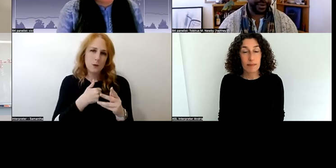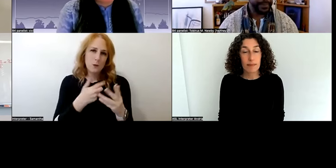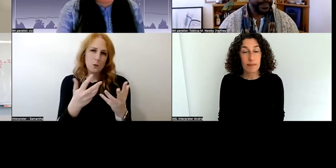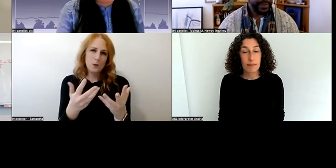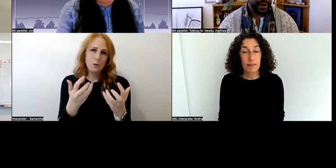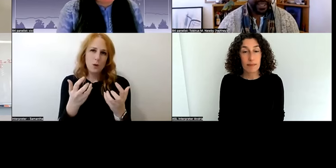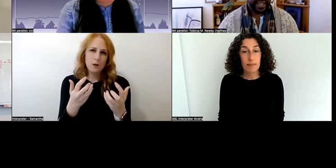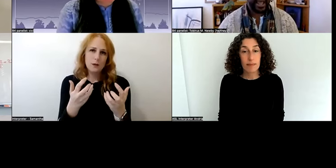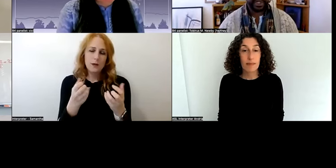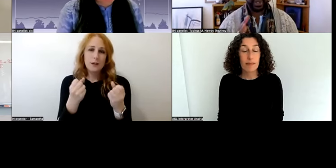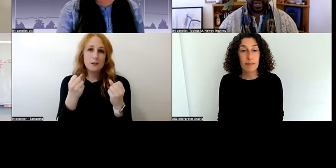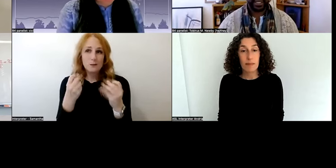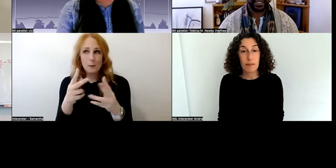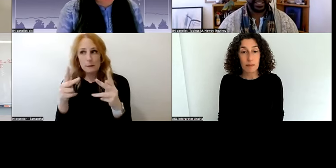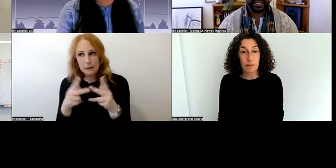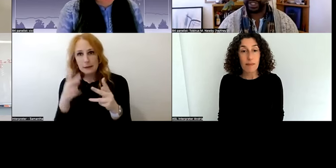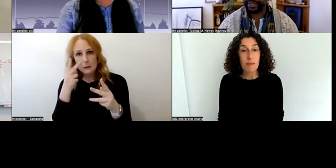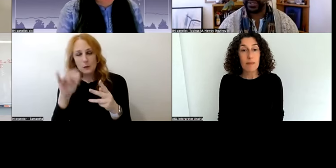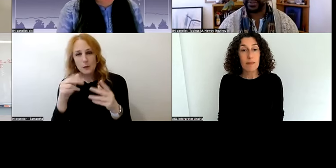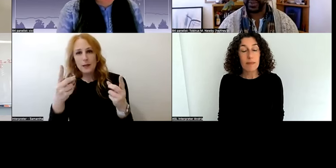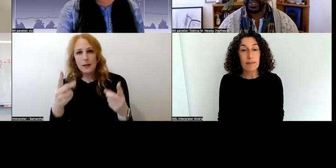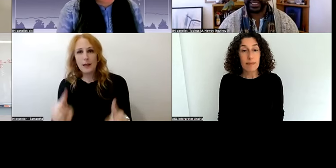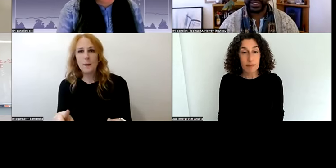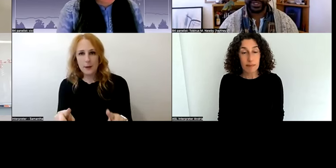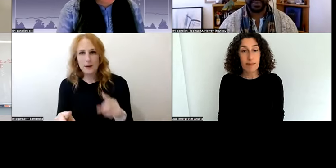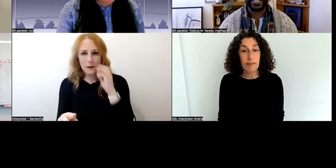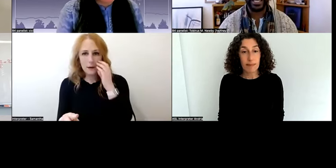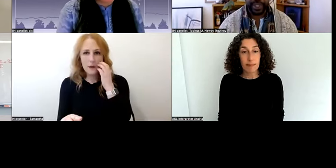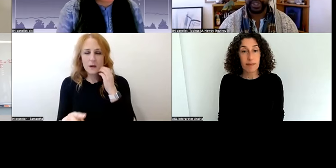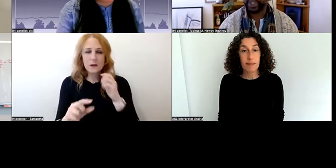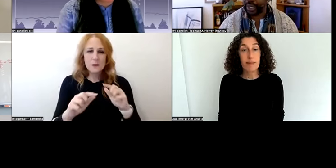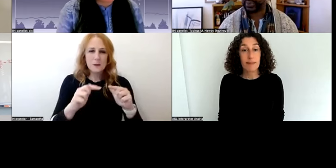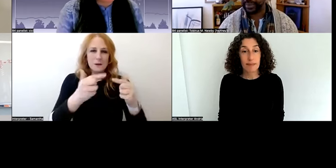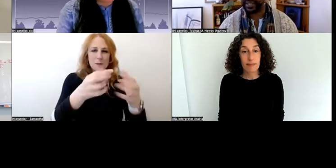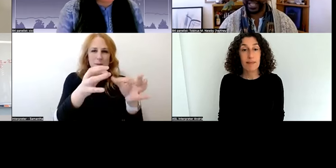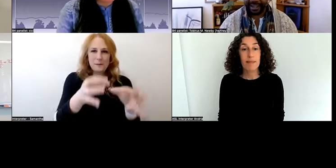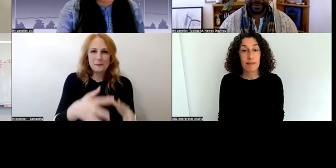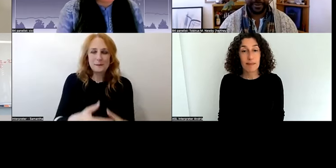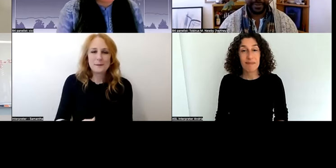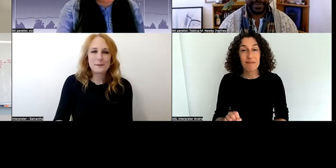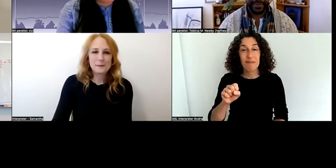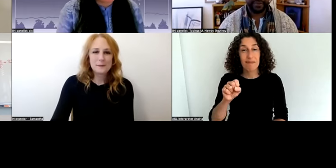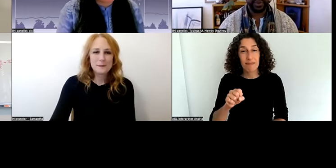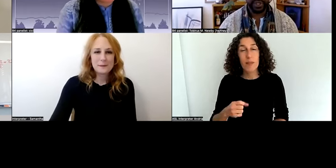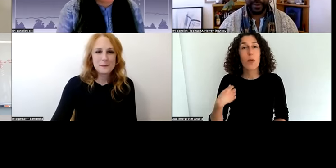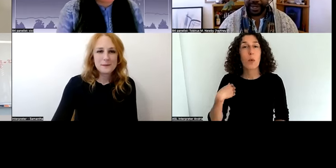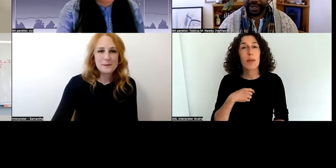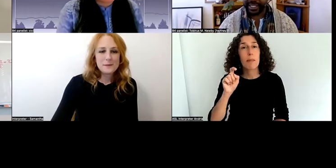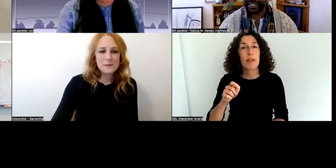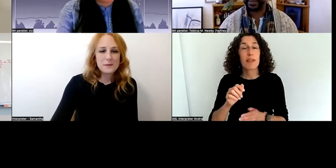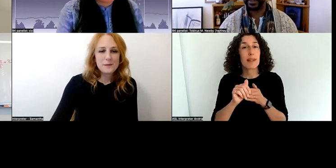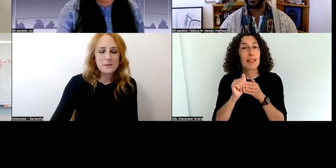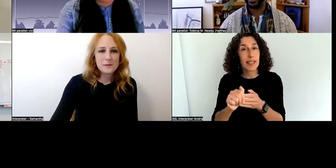And so, you know, I think I'm just calling to leadership, those of us who are leaders, there's a particular charge we must have. If you look around